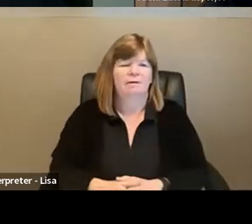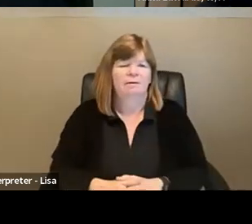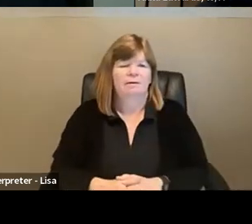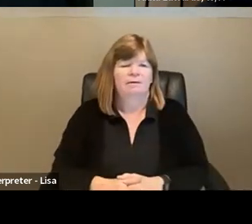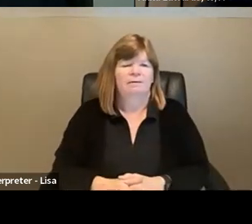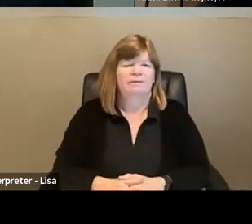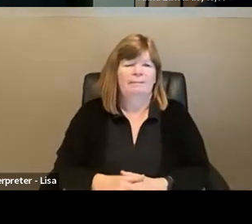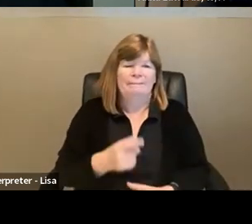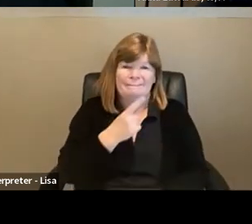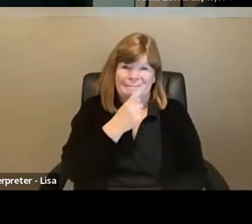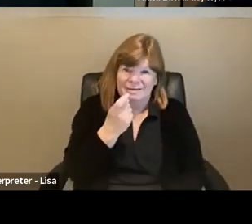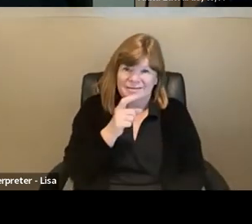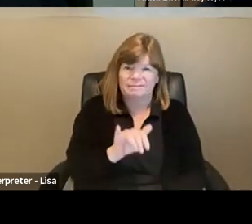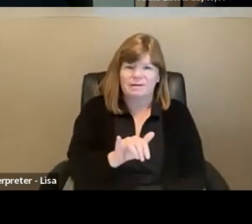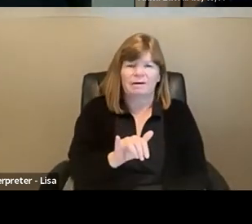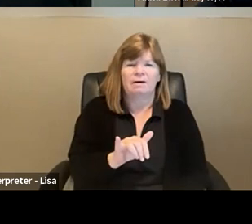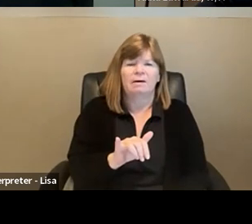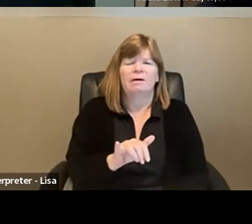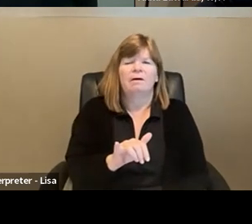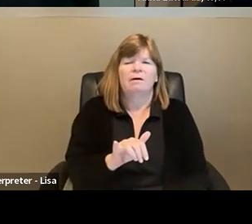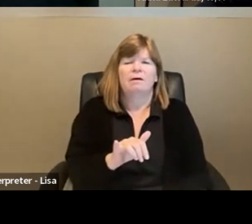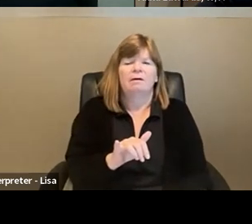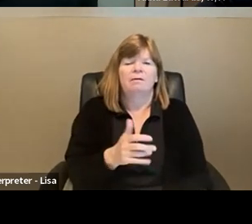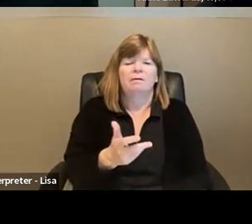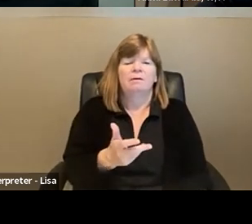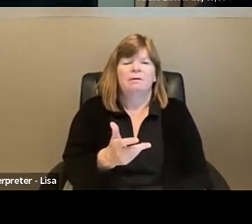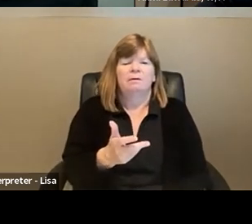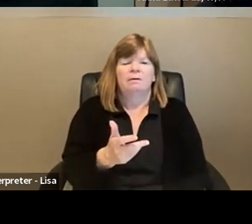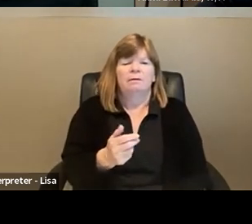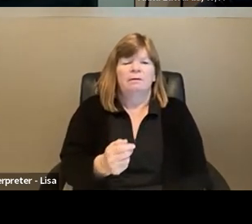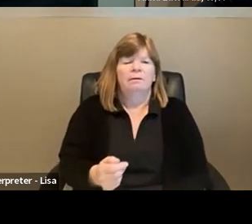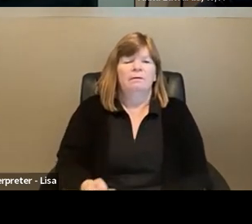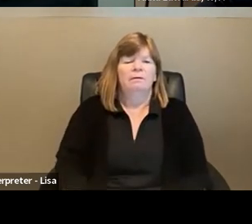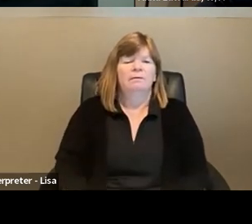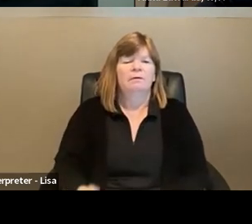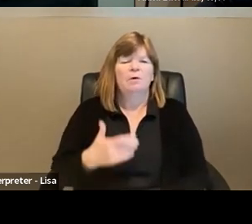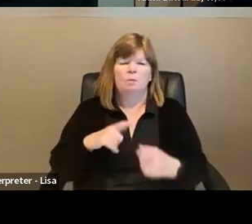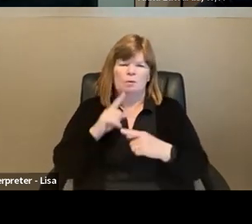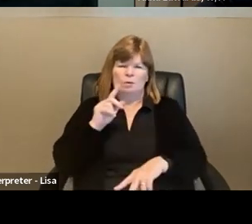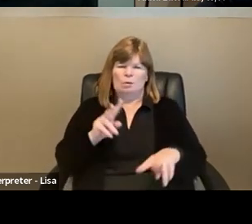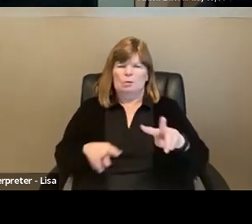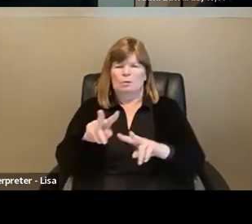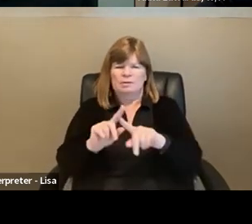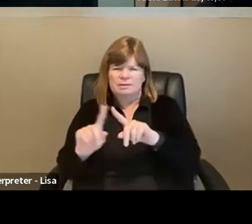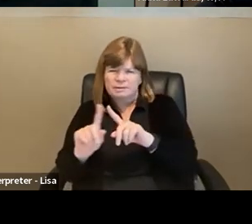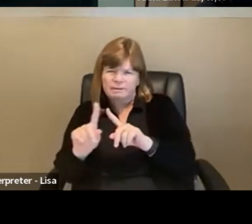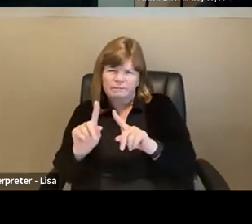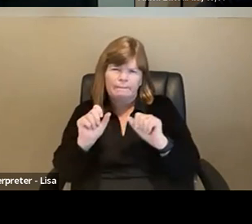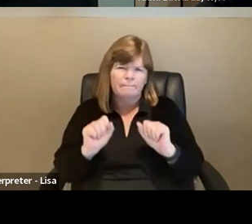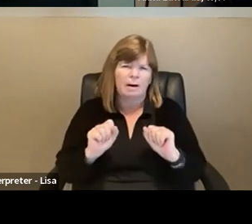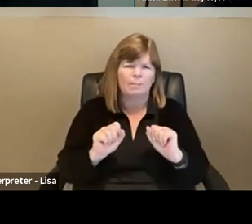that being said, we are looking at these opportunities where